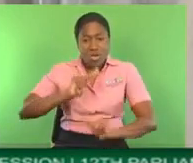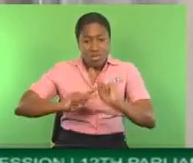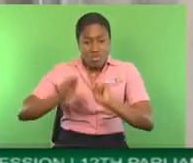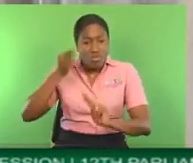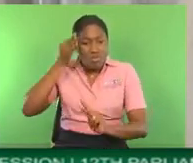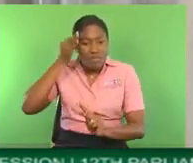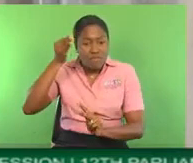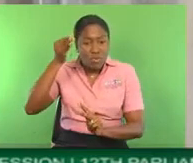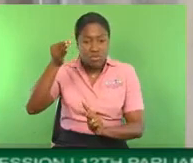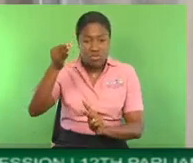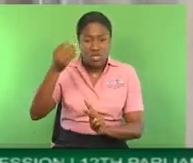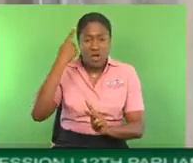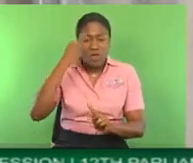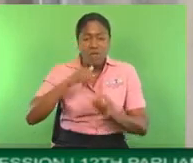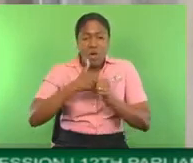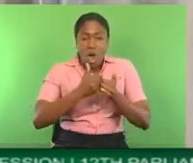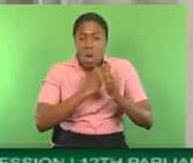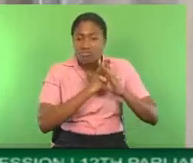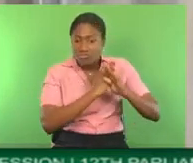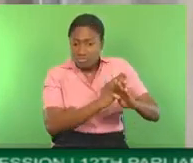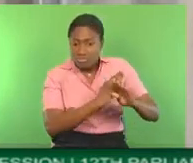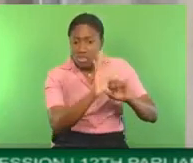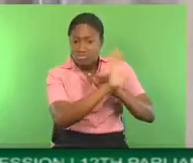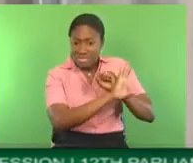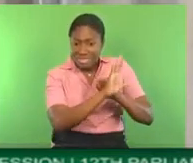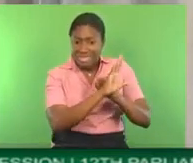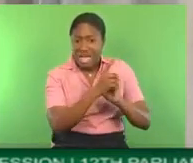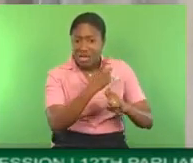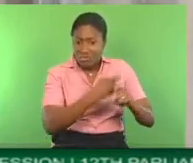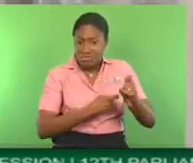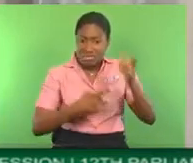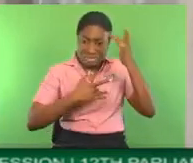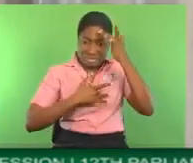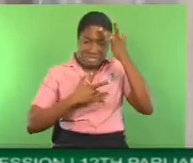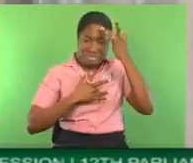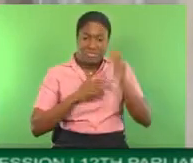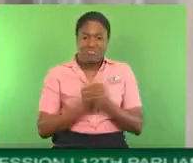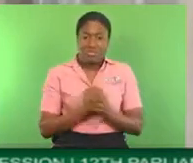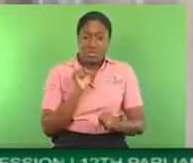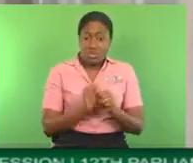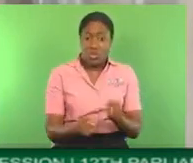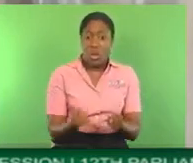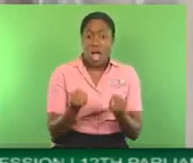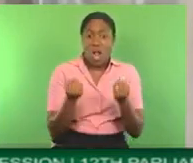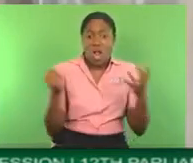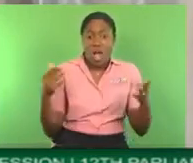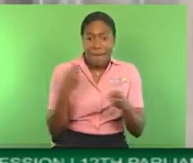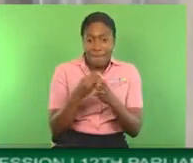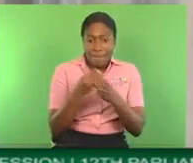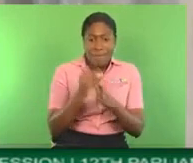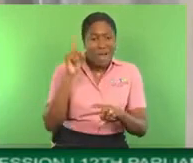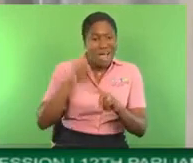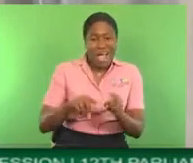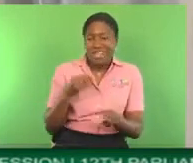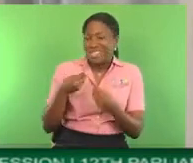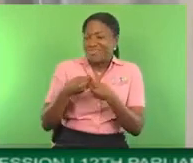in avoiding the cases of such ailments, so that large chunks of the budget will not be spent in finding a cure,